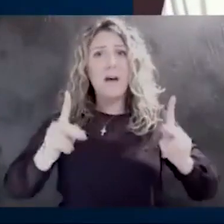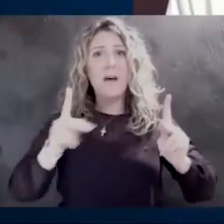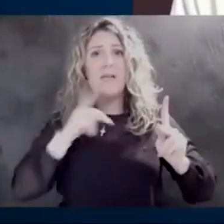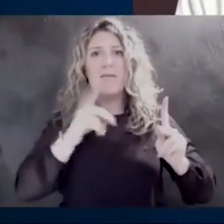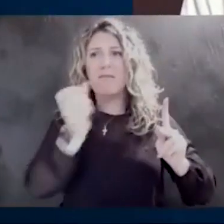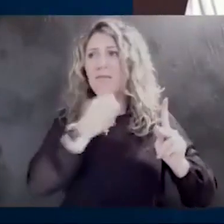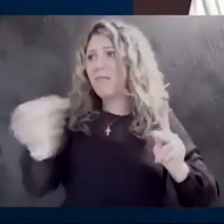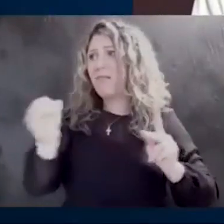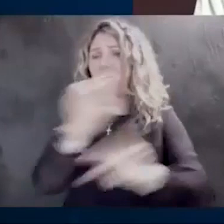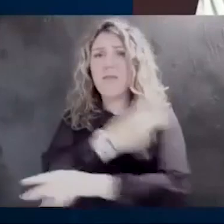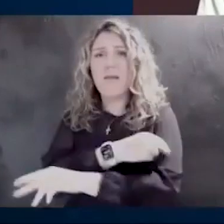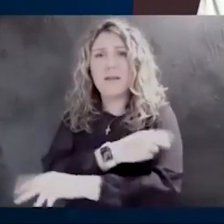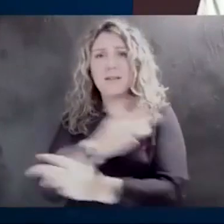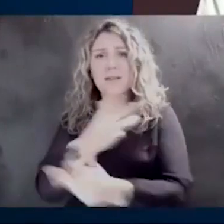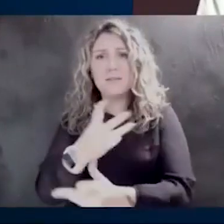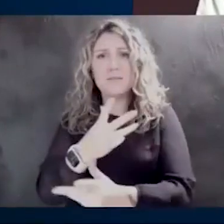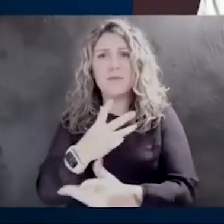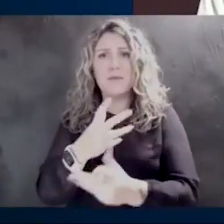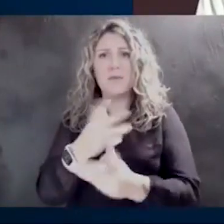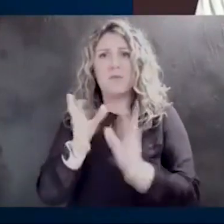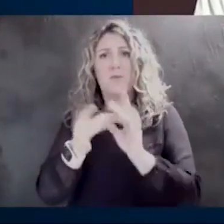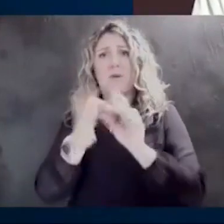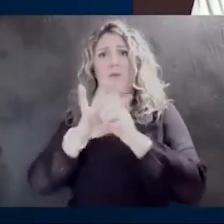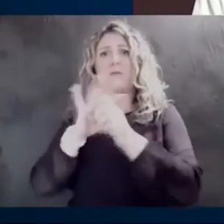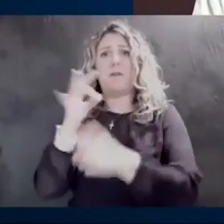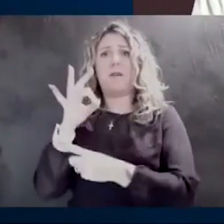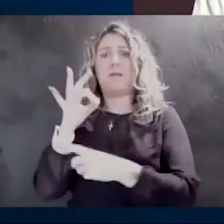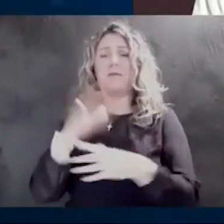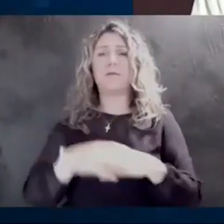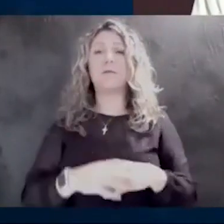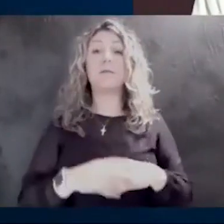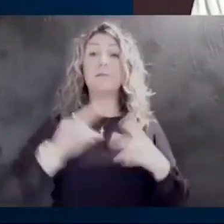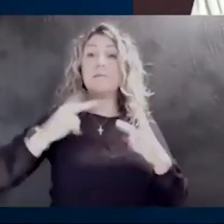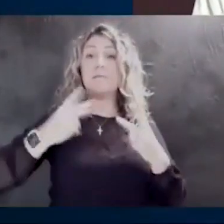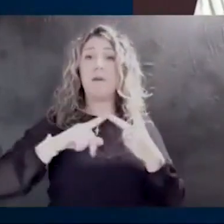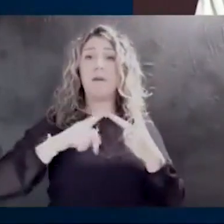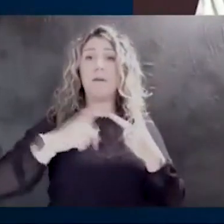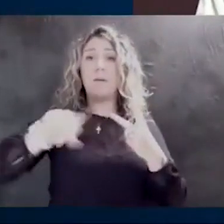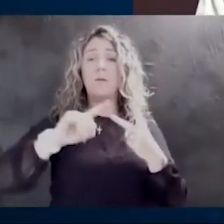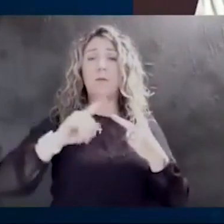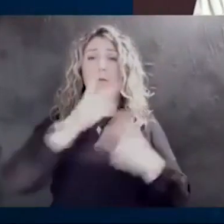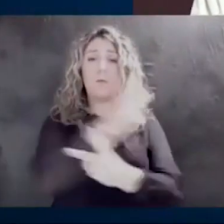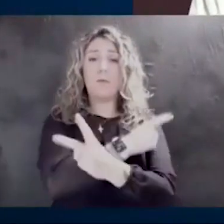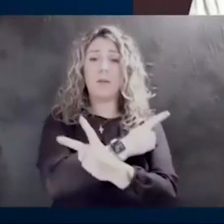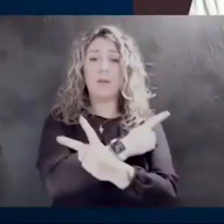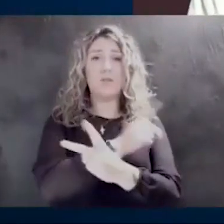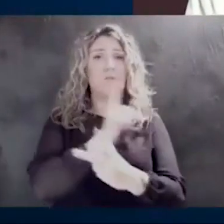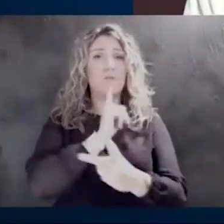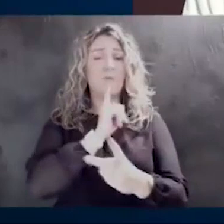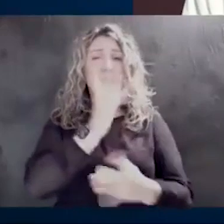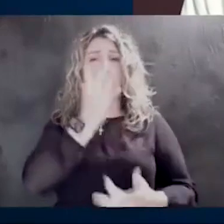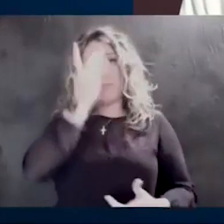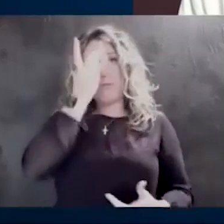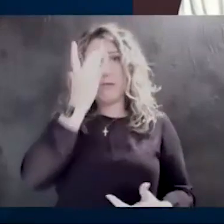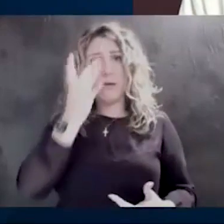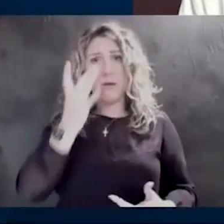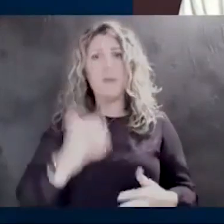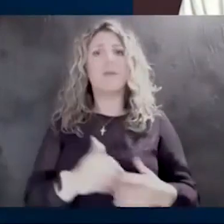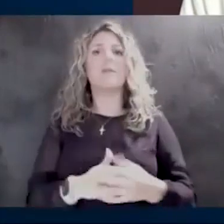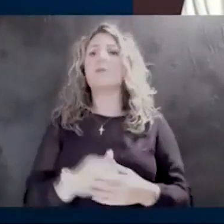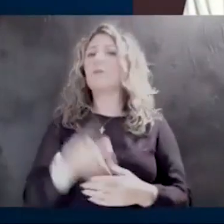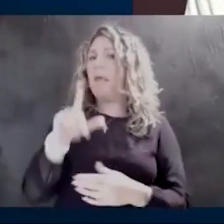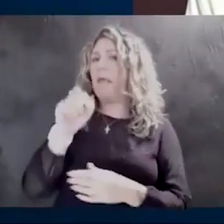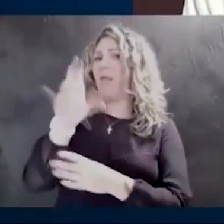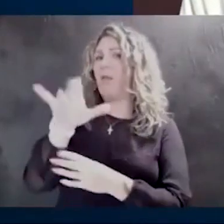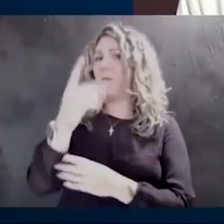hospitalized right now with COVID-19. And second, these patients are still really sick. Larry, I think that you know that they're